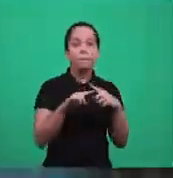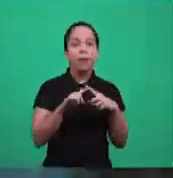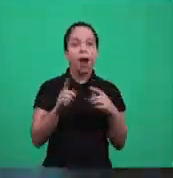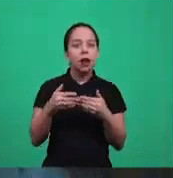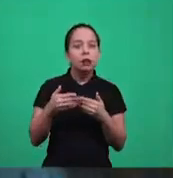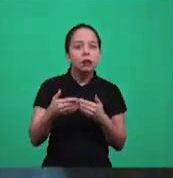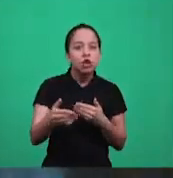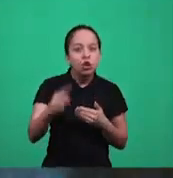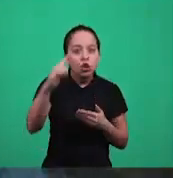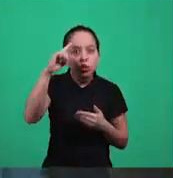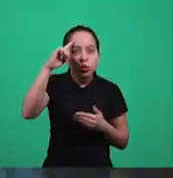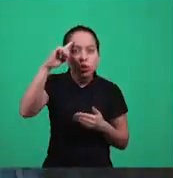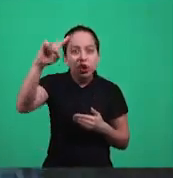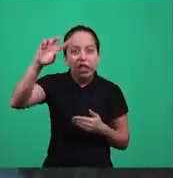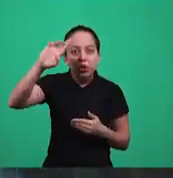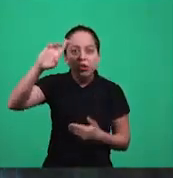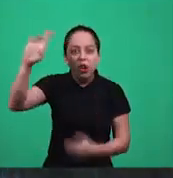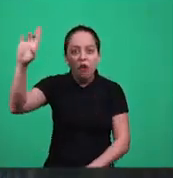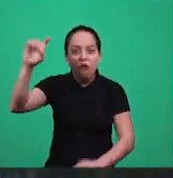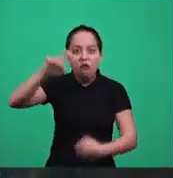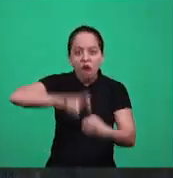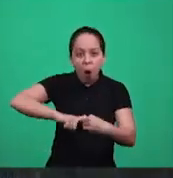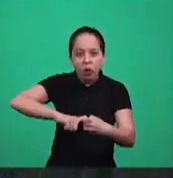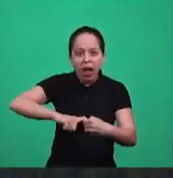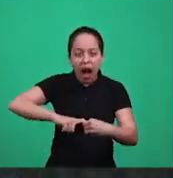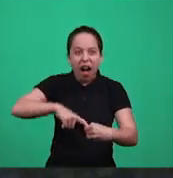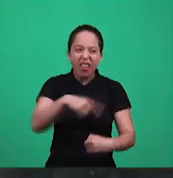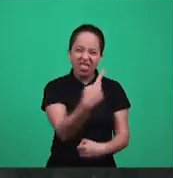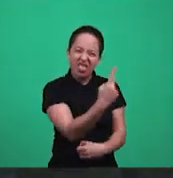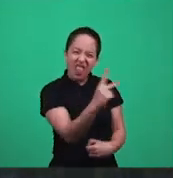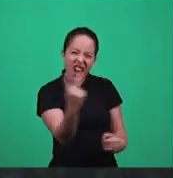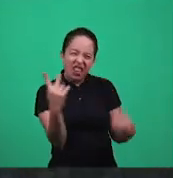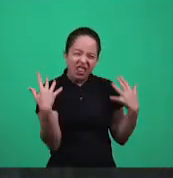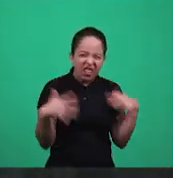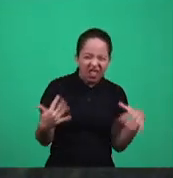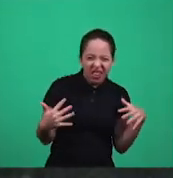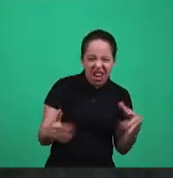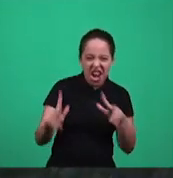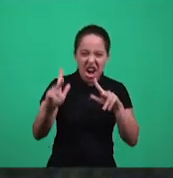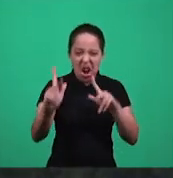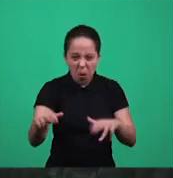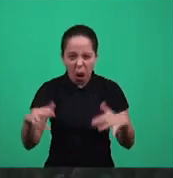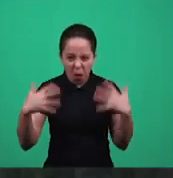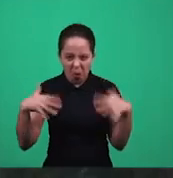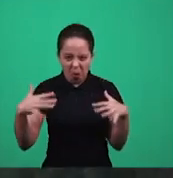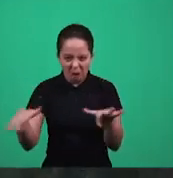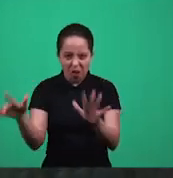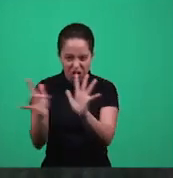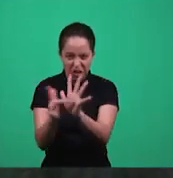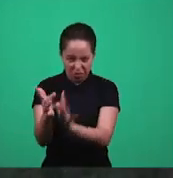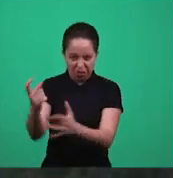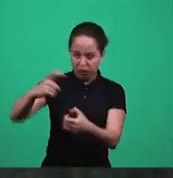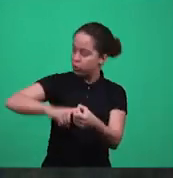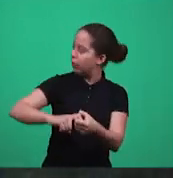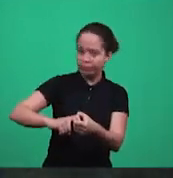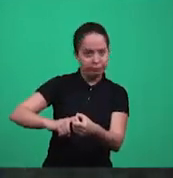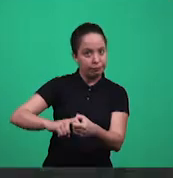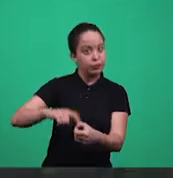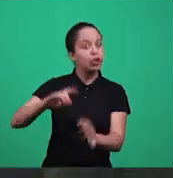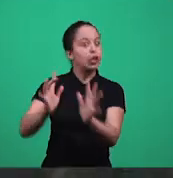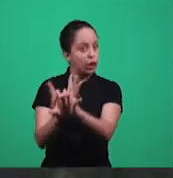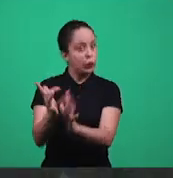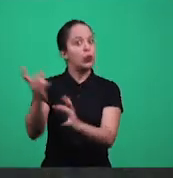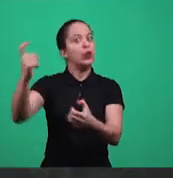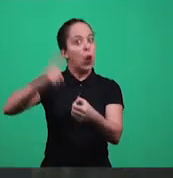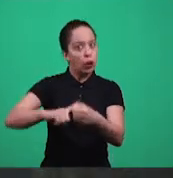For there was no agony, like in this day of the Lord. There was no agony, like in the